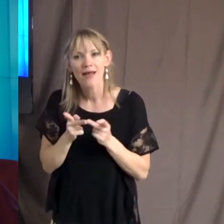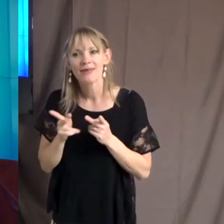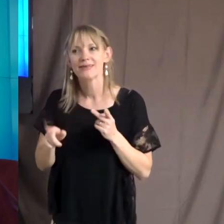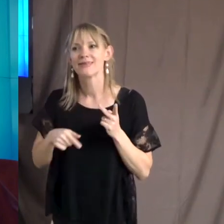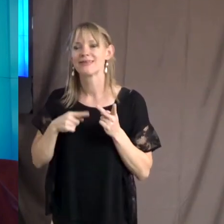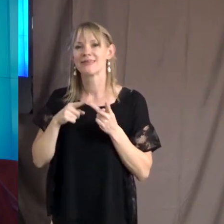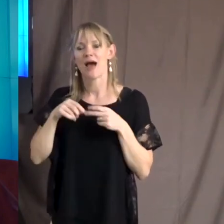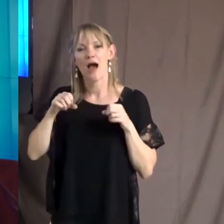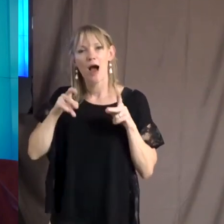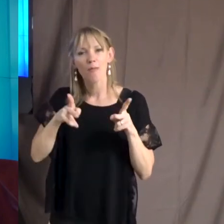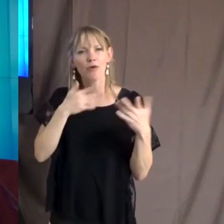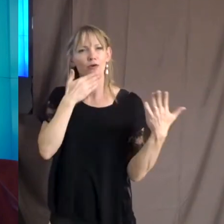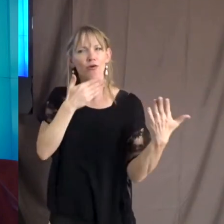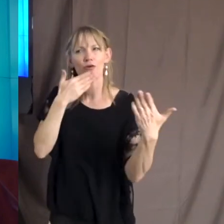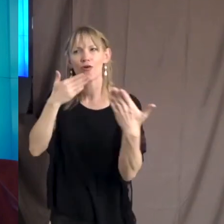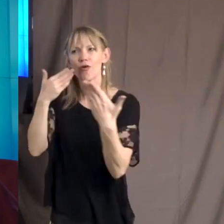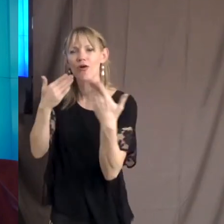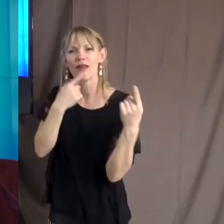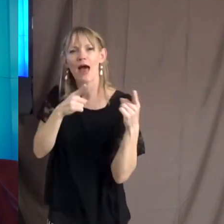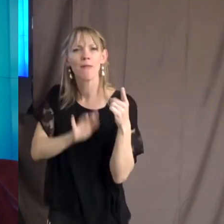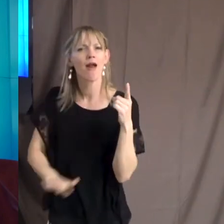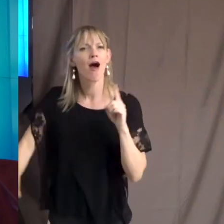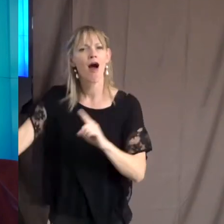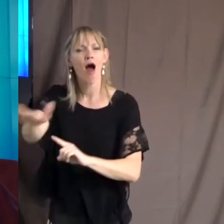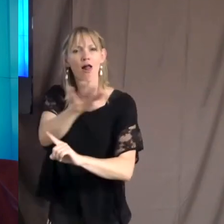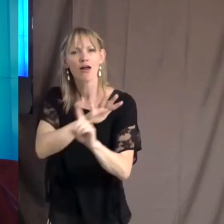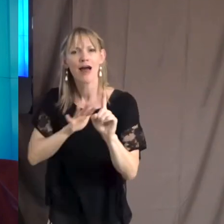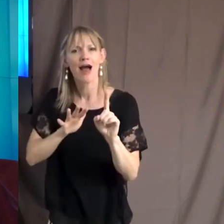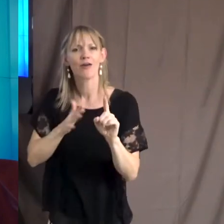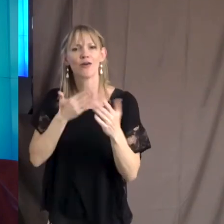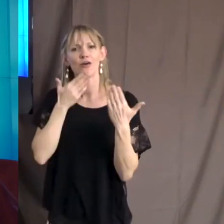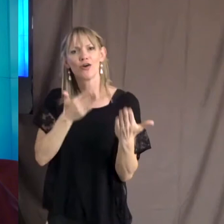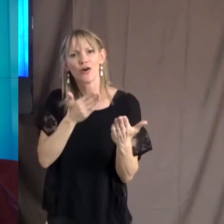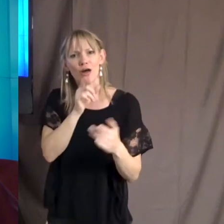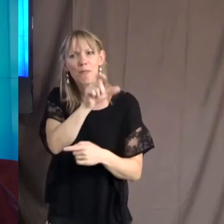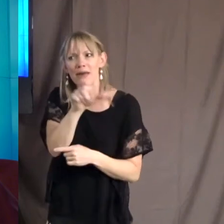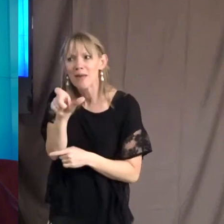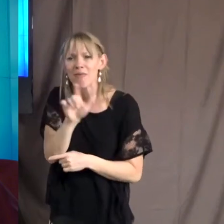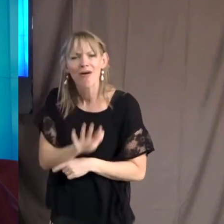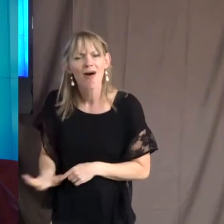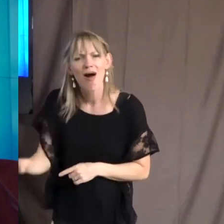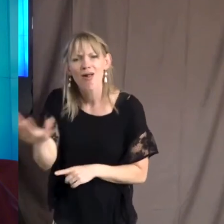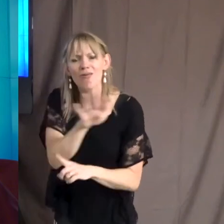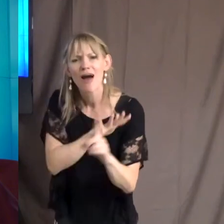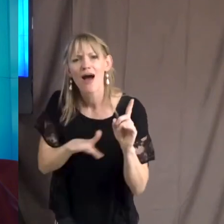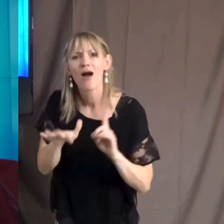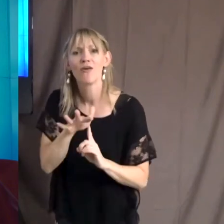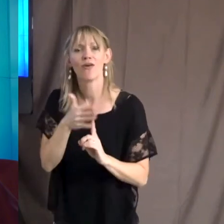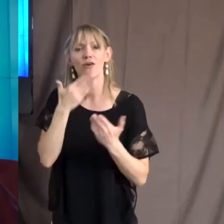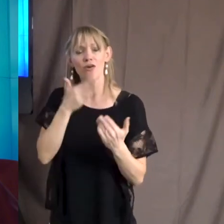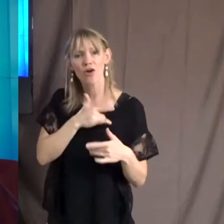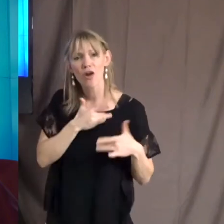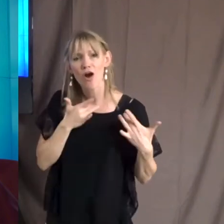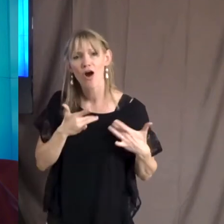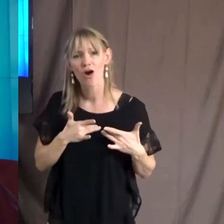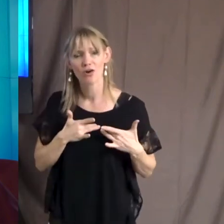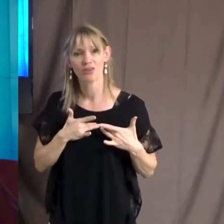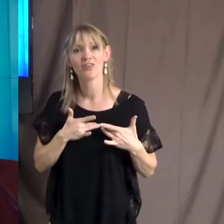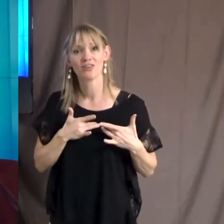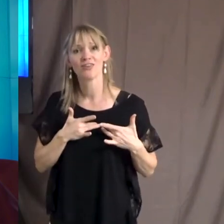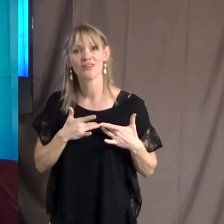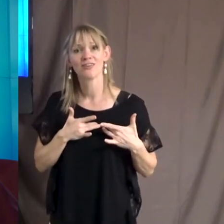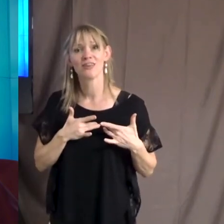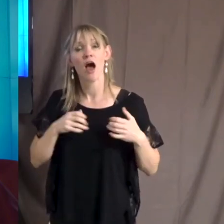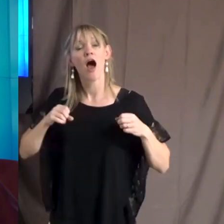opportunity for all the good that is around us, all of these good beings surrounding us, good hearts,